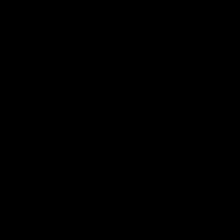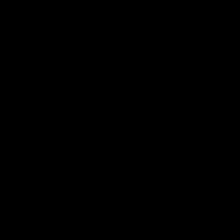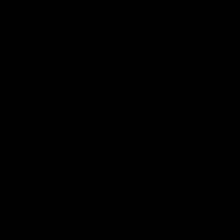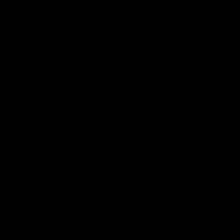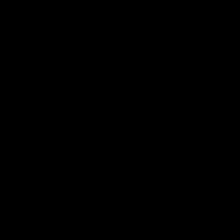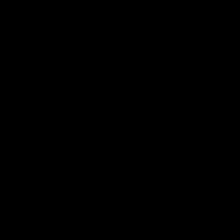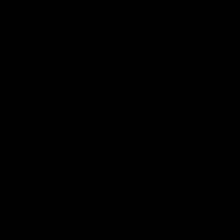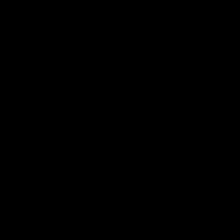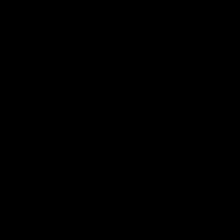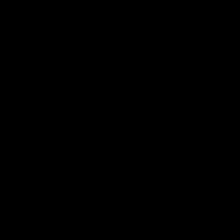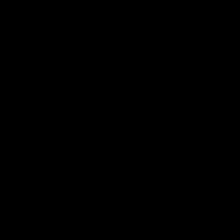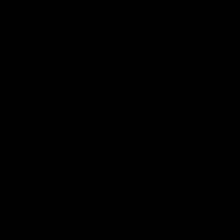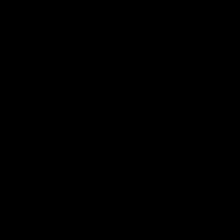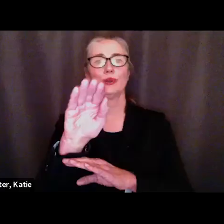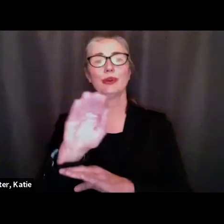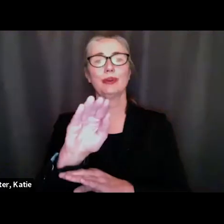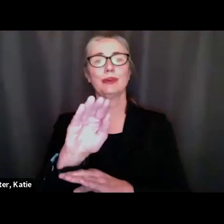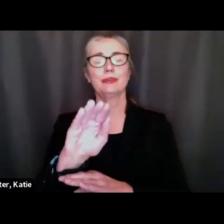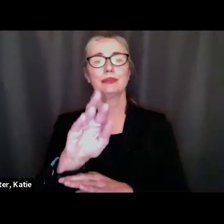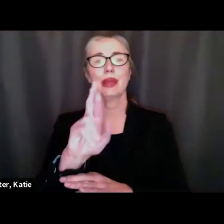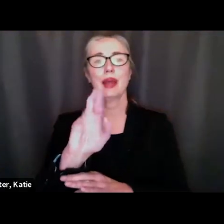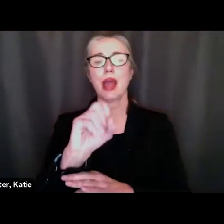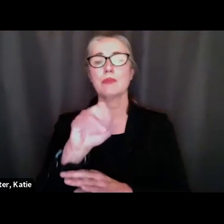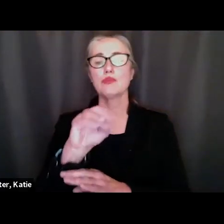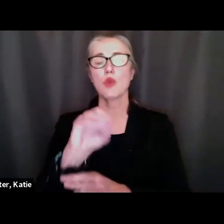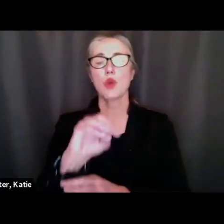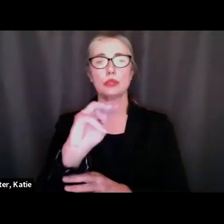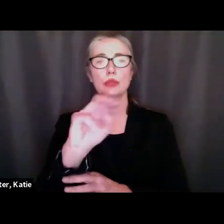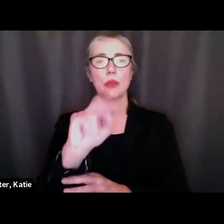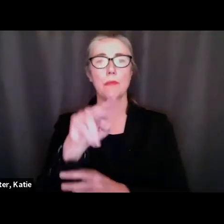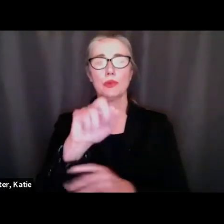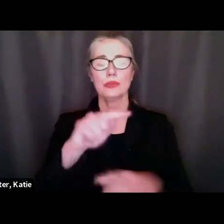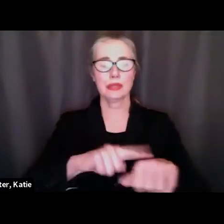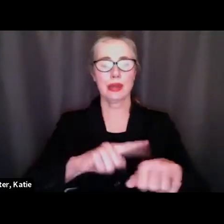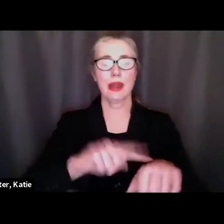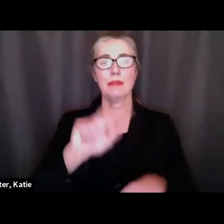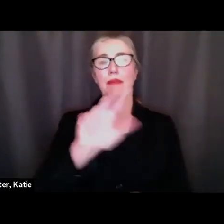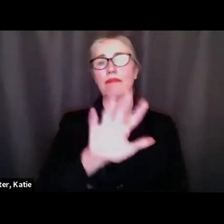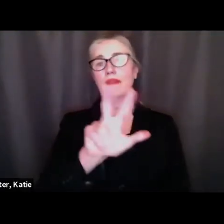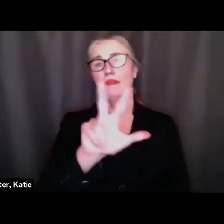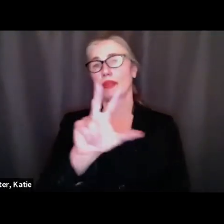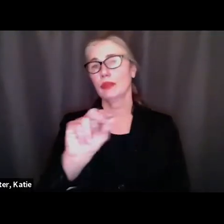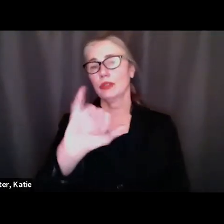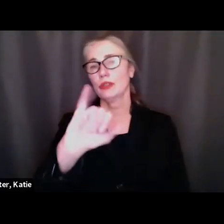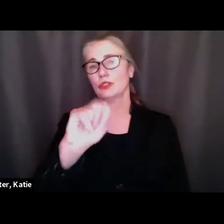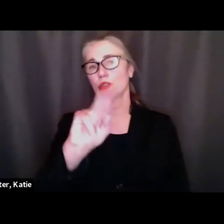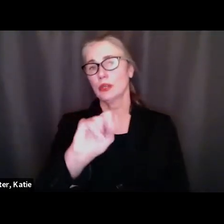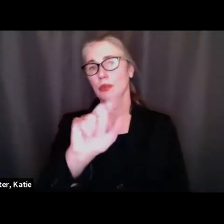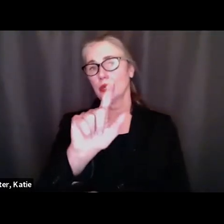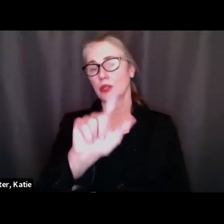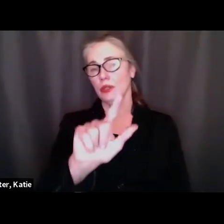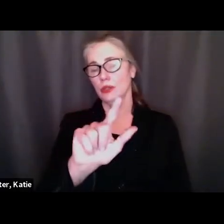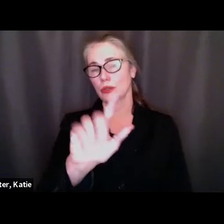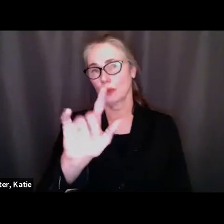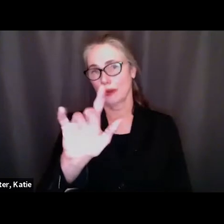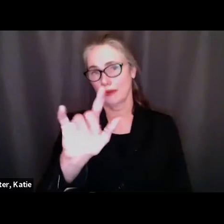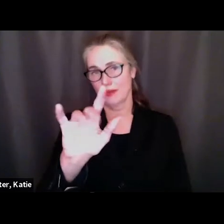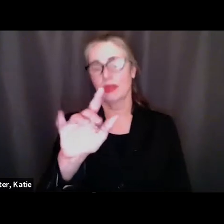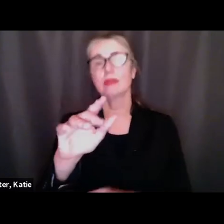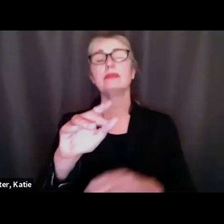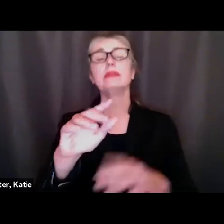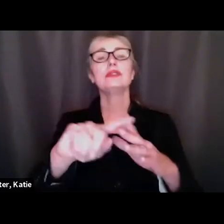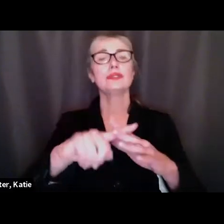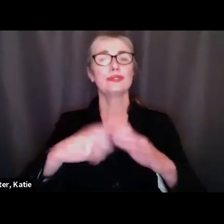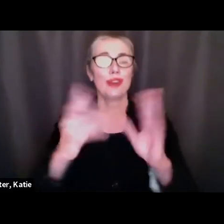good afternoon i'm rose munoz and at 5 32 on january 25th i'm calling to